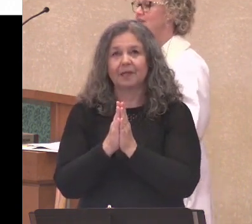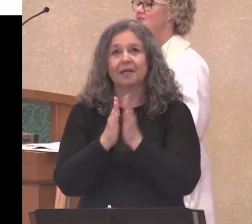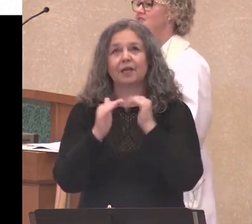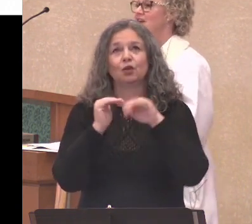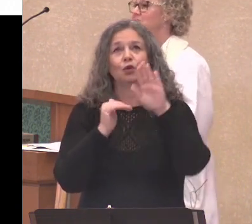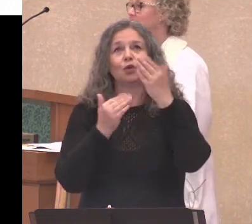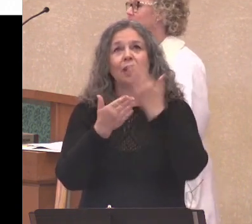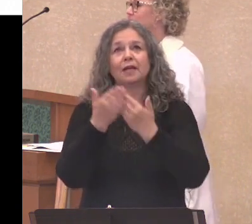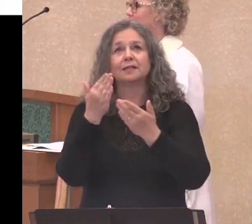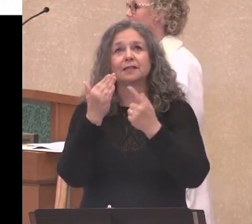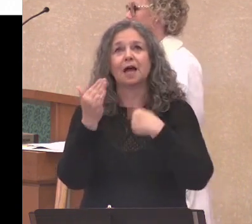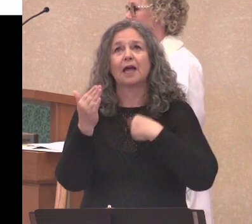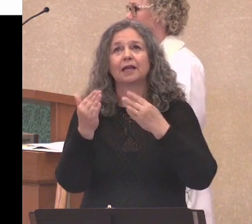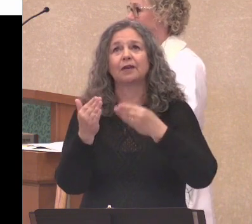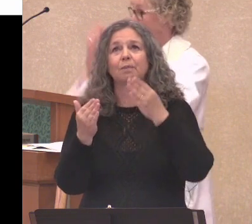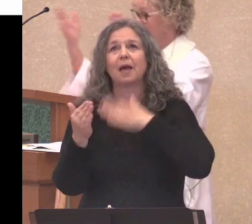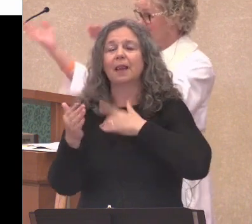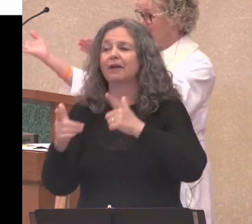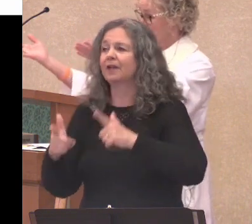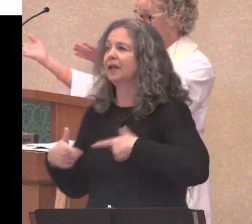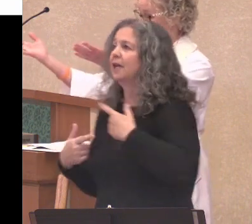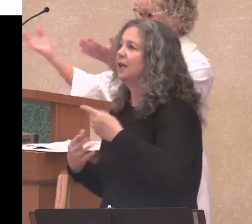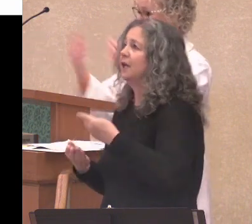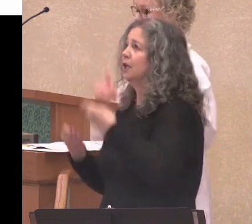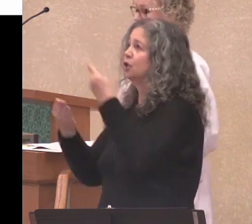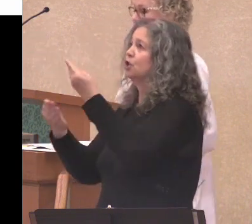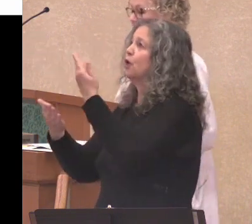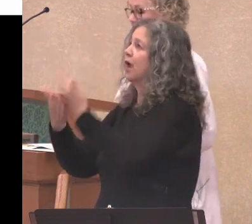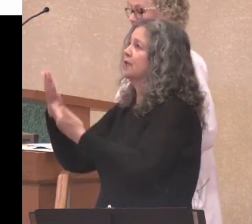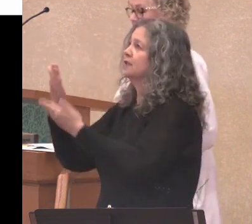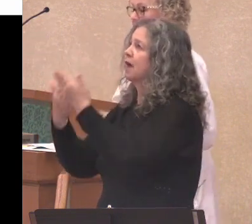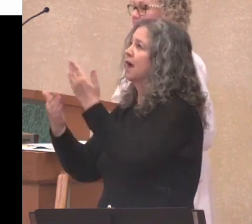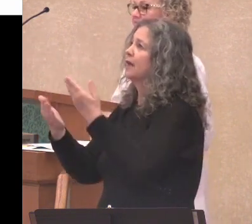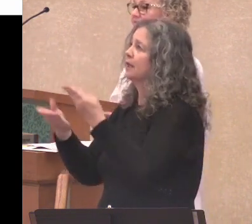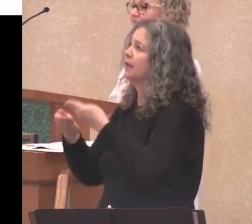your hands I place my life.